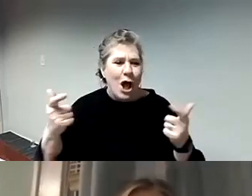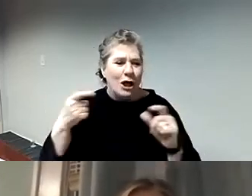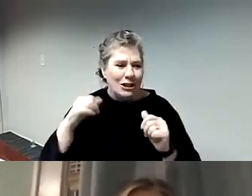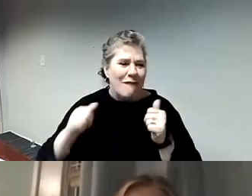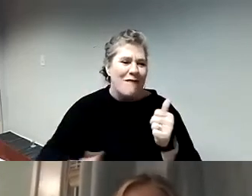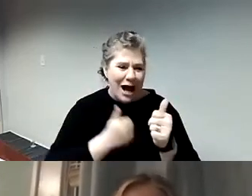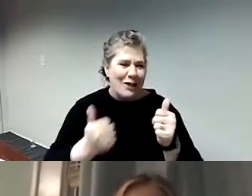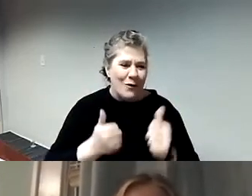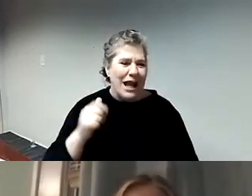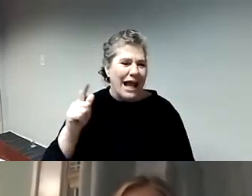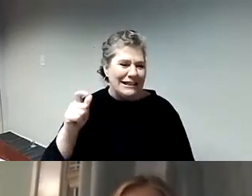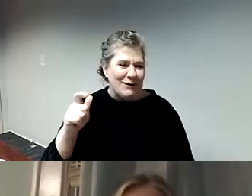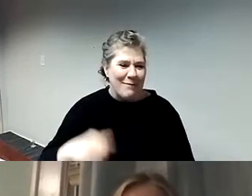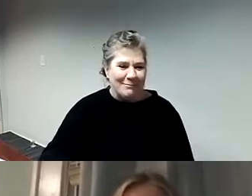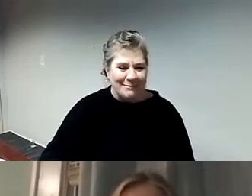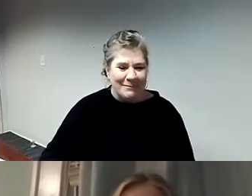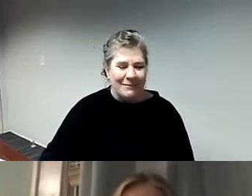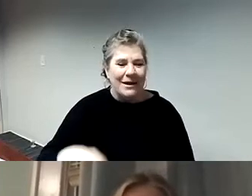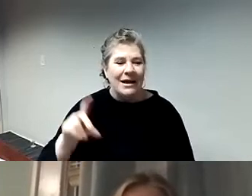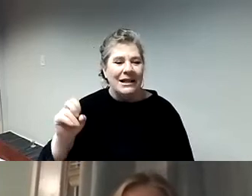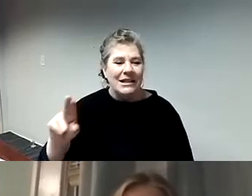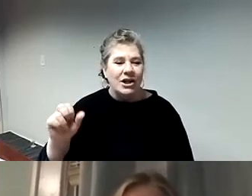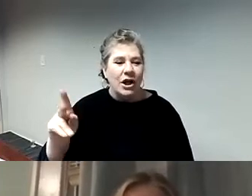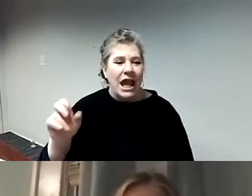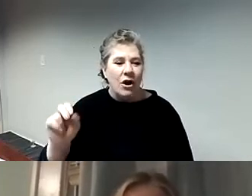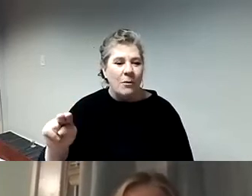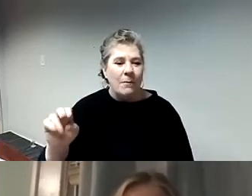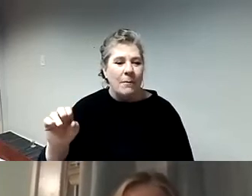on Instagram, but Dr. Kara Niem Diop,